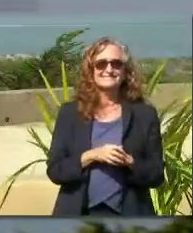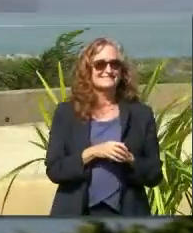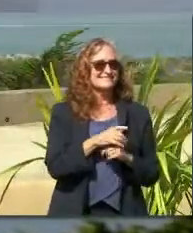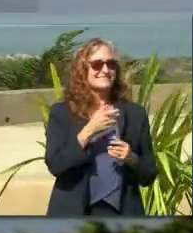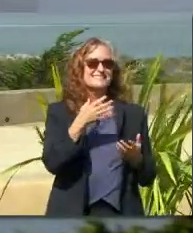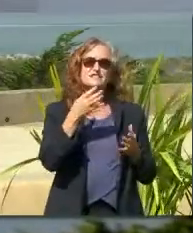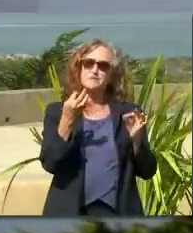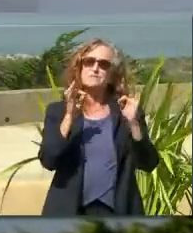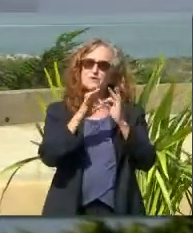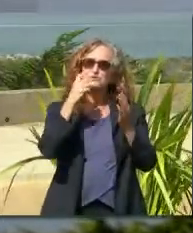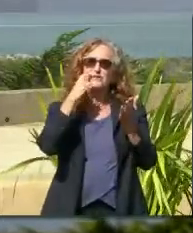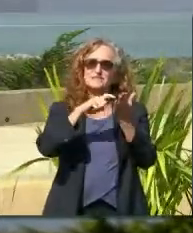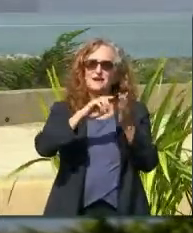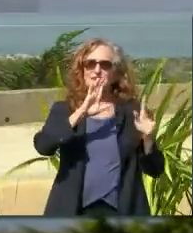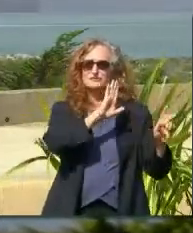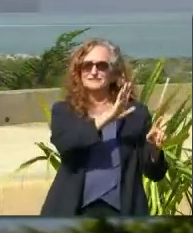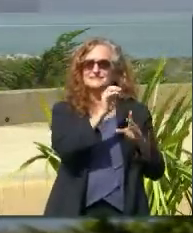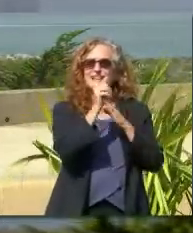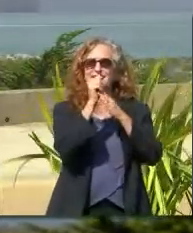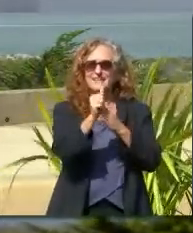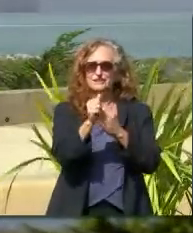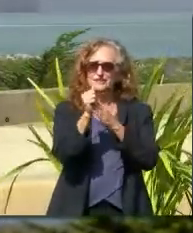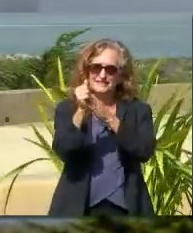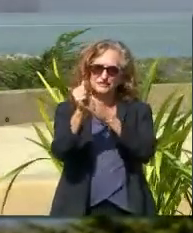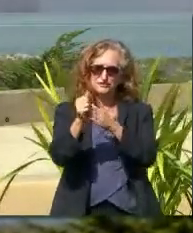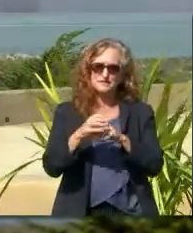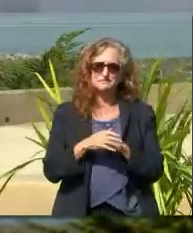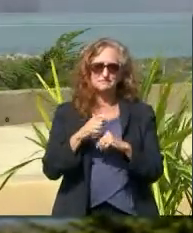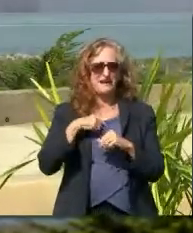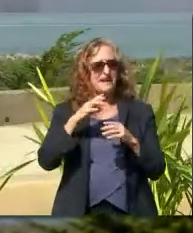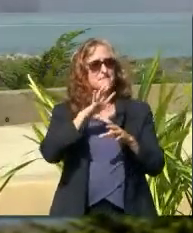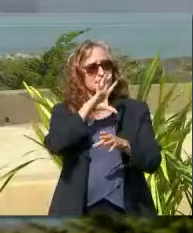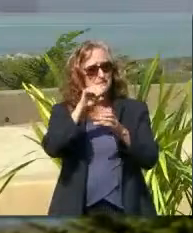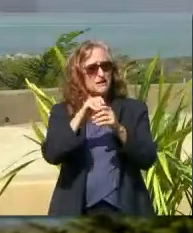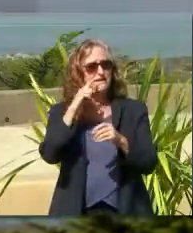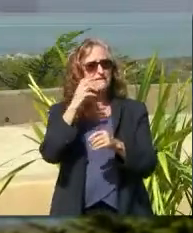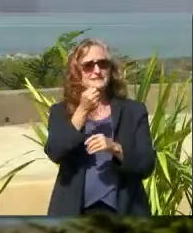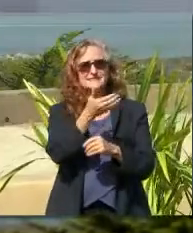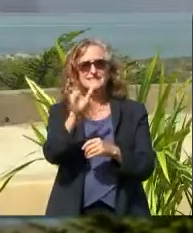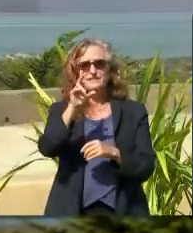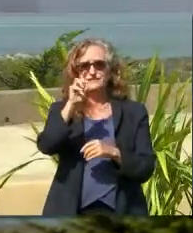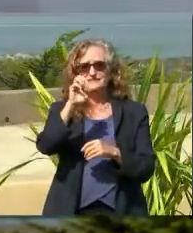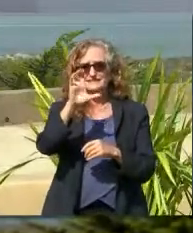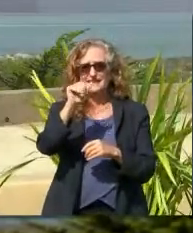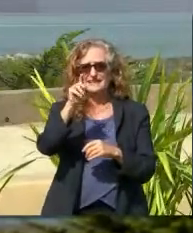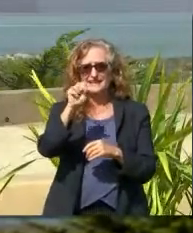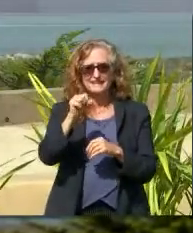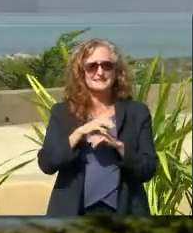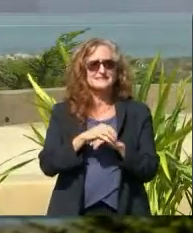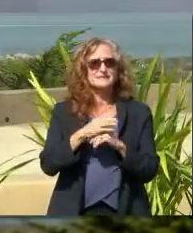John's leadership. I've been at this climate thing for a couple decades, and I know people all around the world, just got back from the